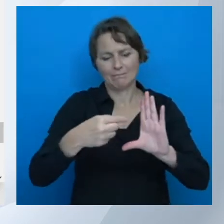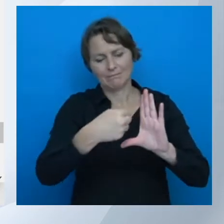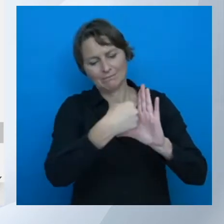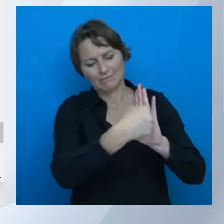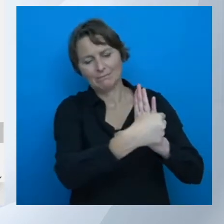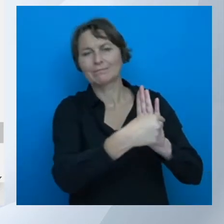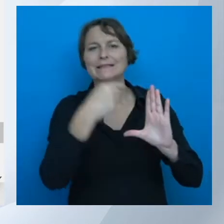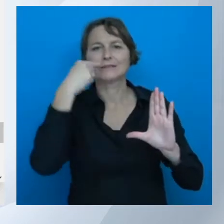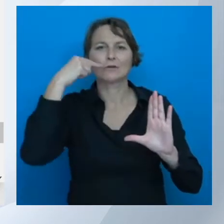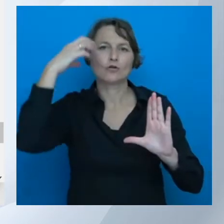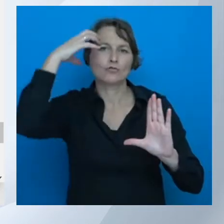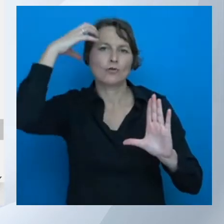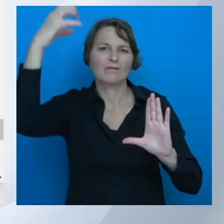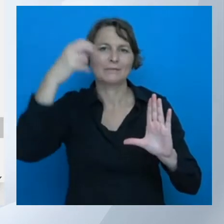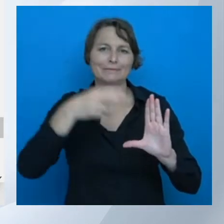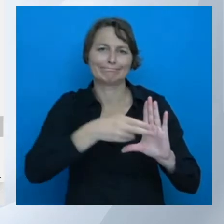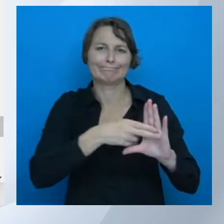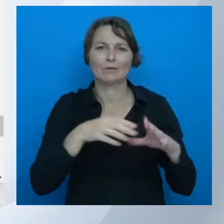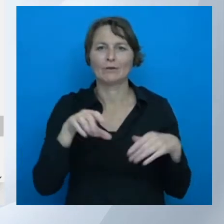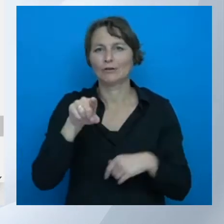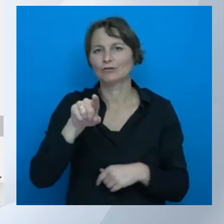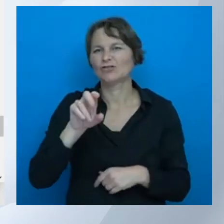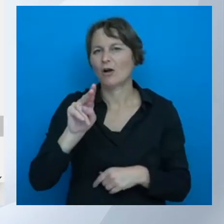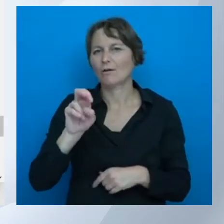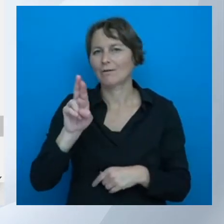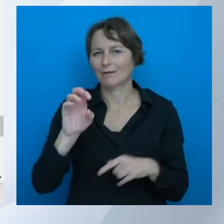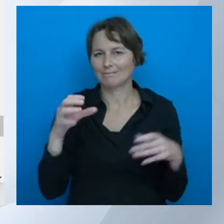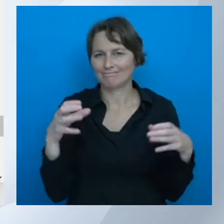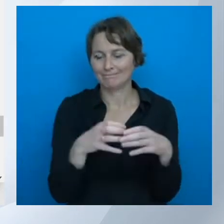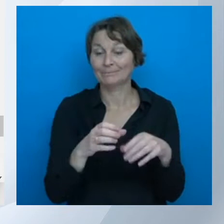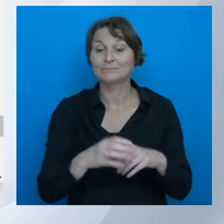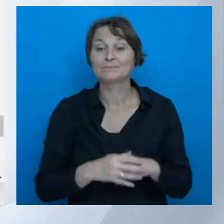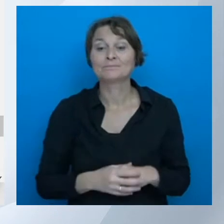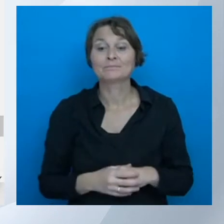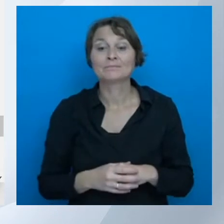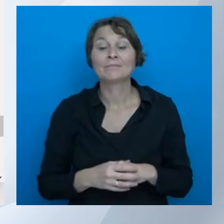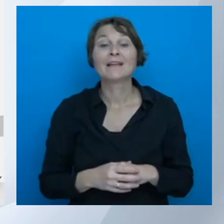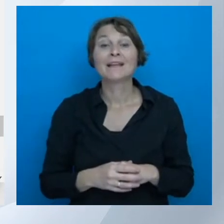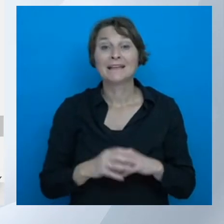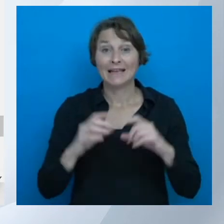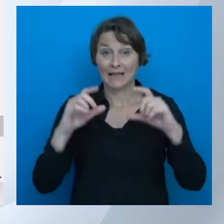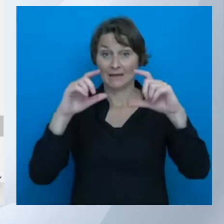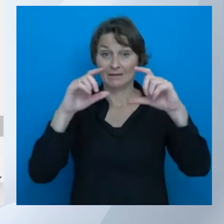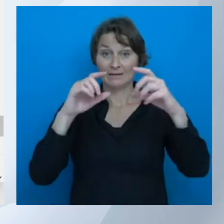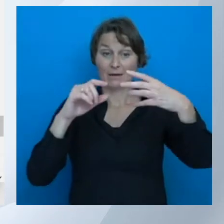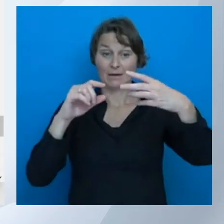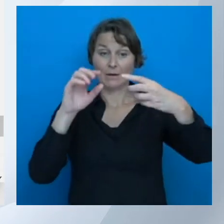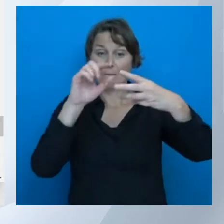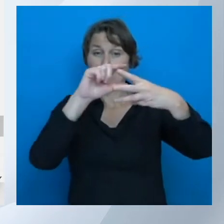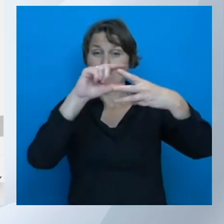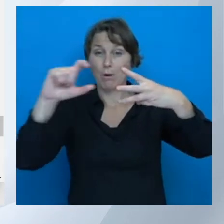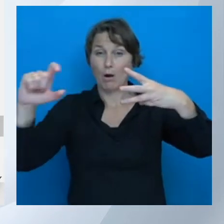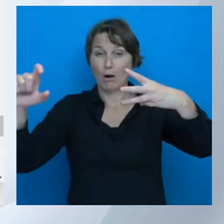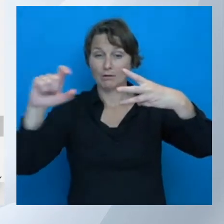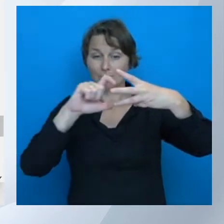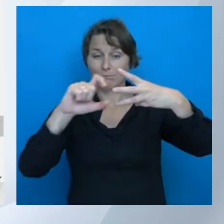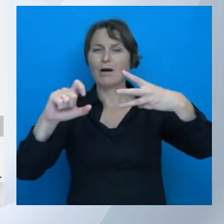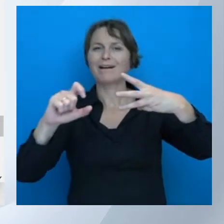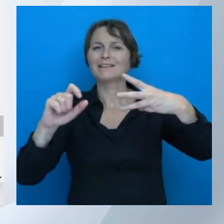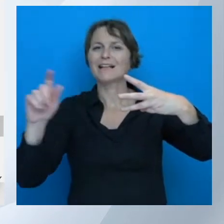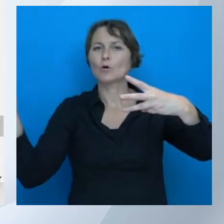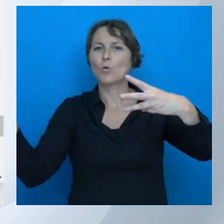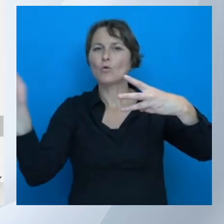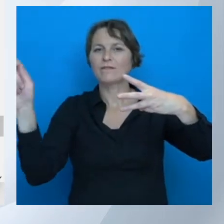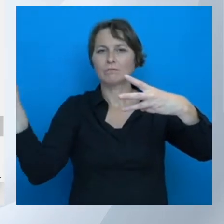You can also hover over the bars, and you can see the same values that we got previously from the list